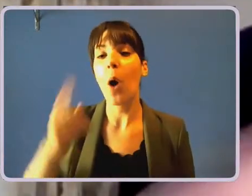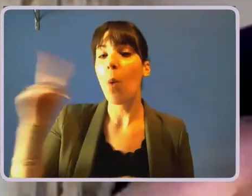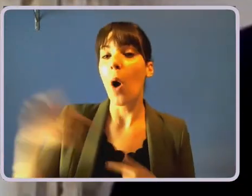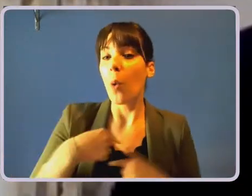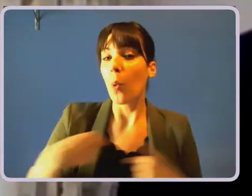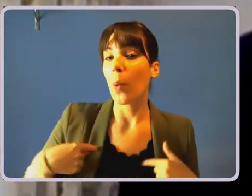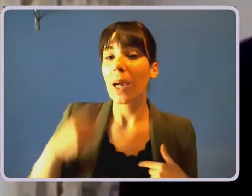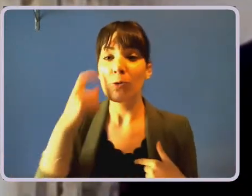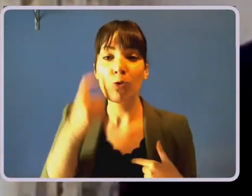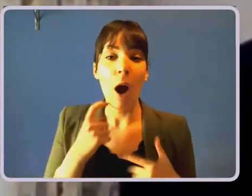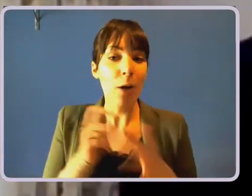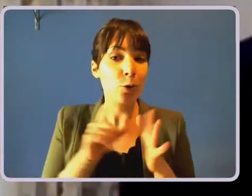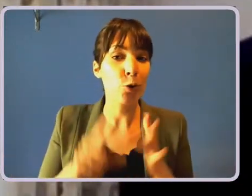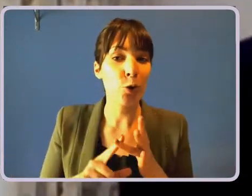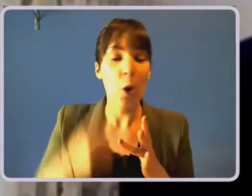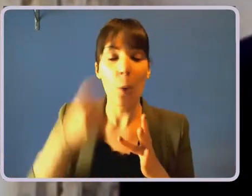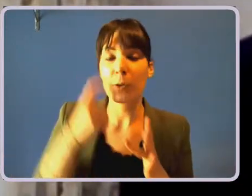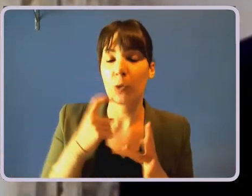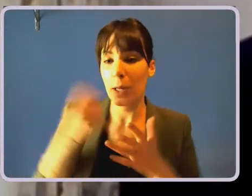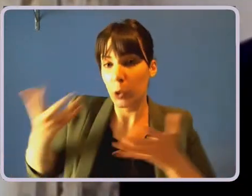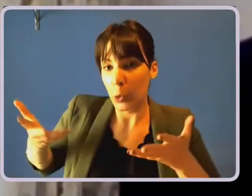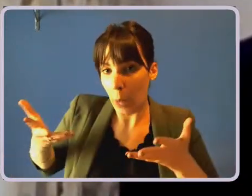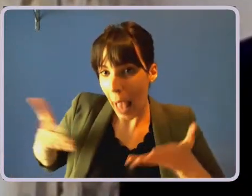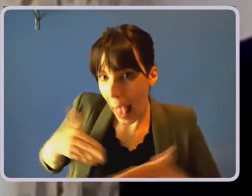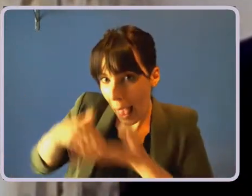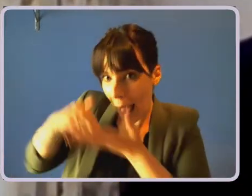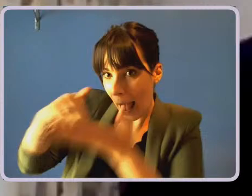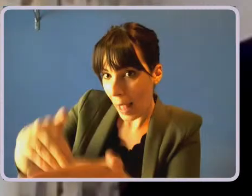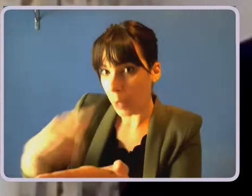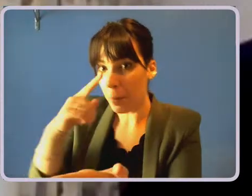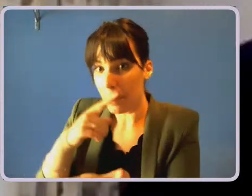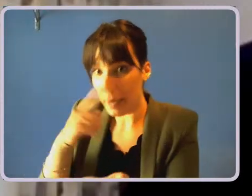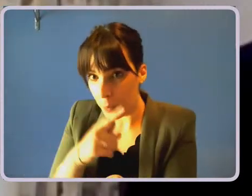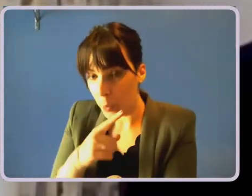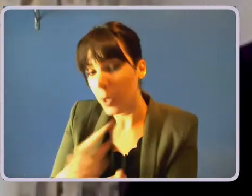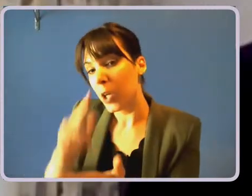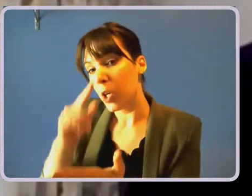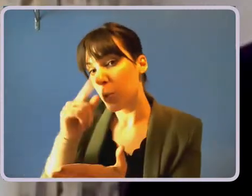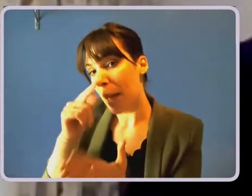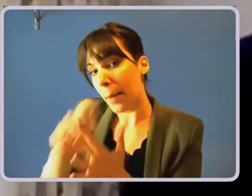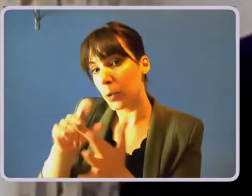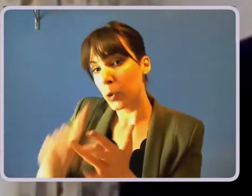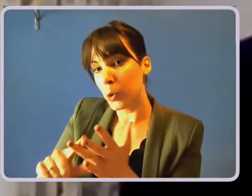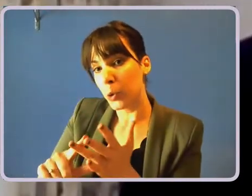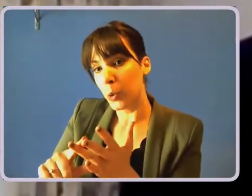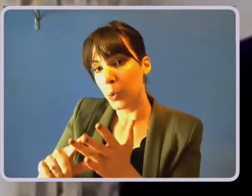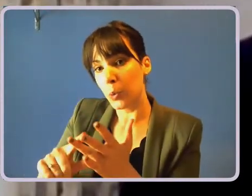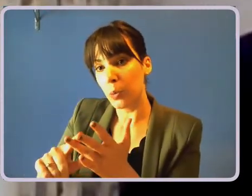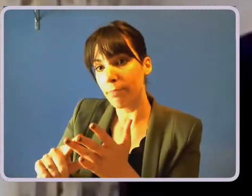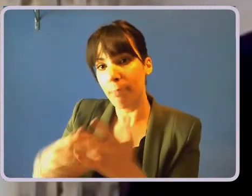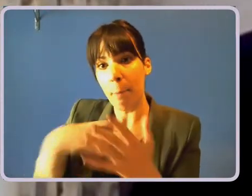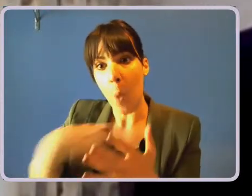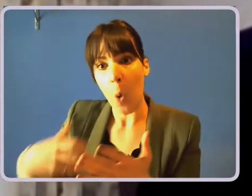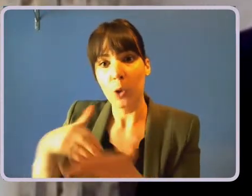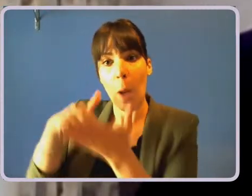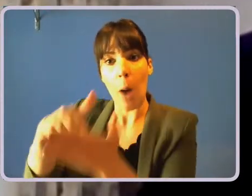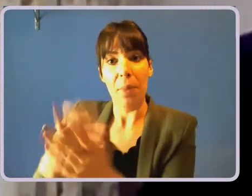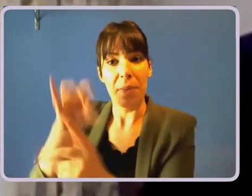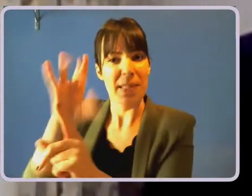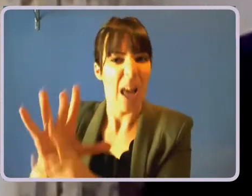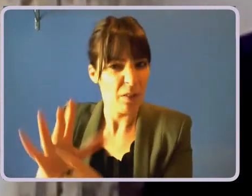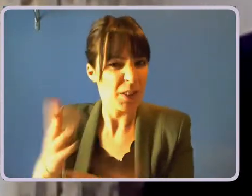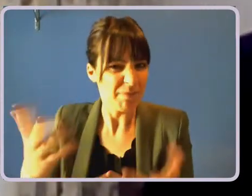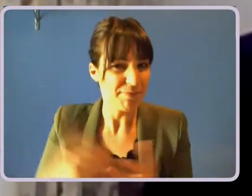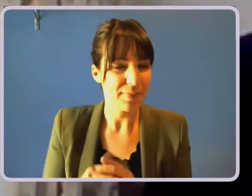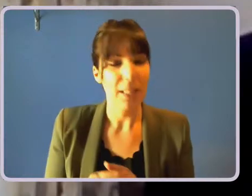people help themselves who may have a disability and who either can access and